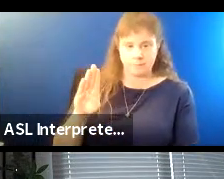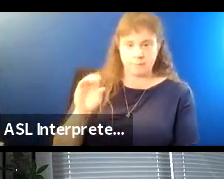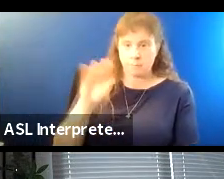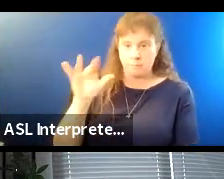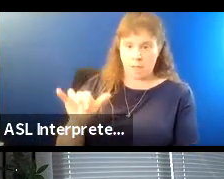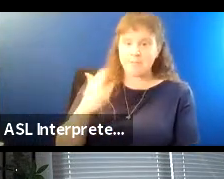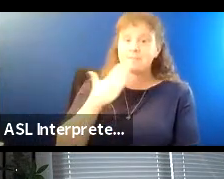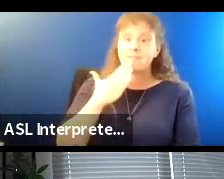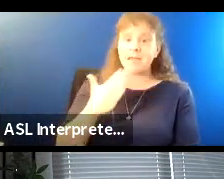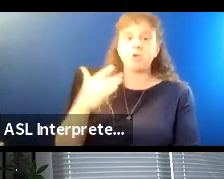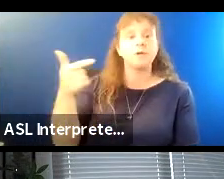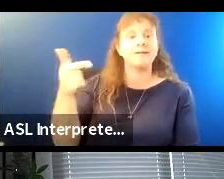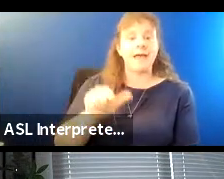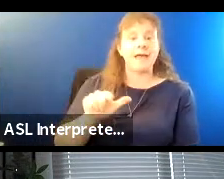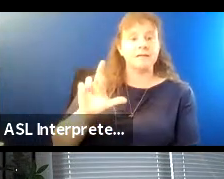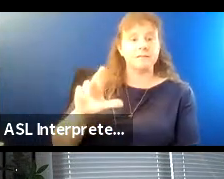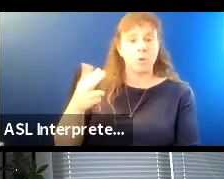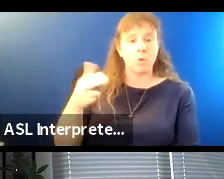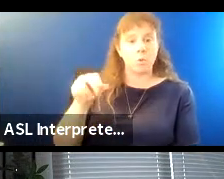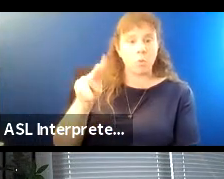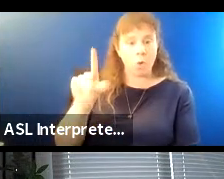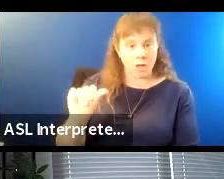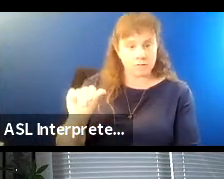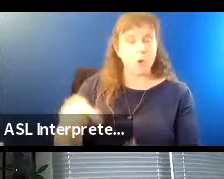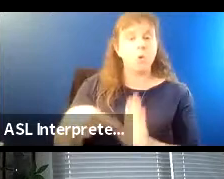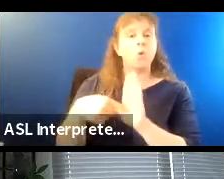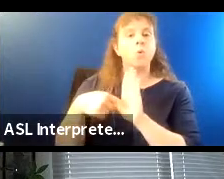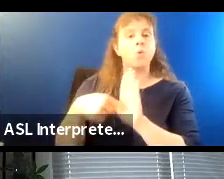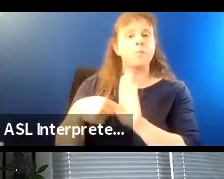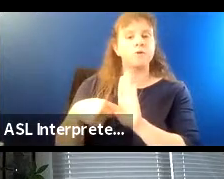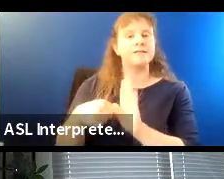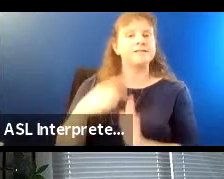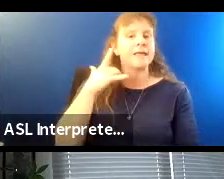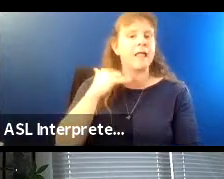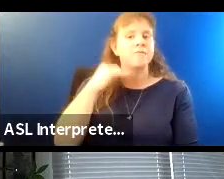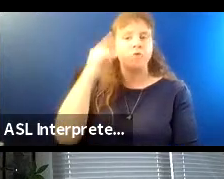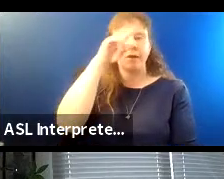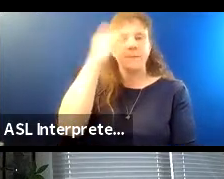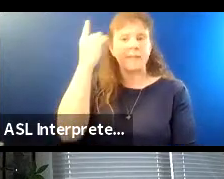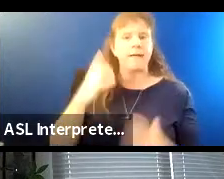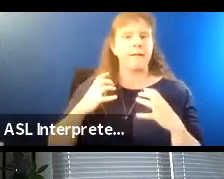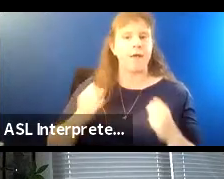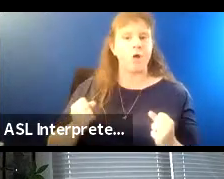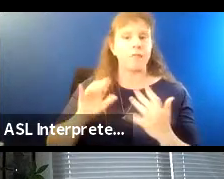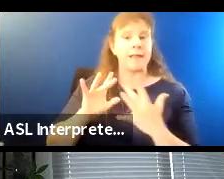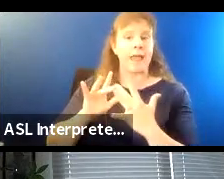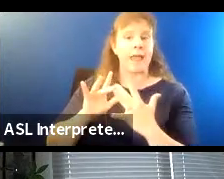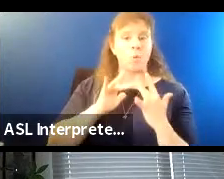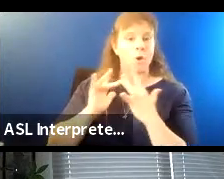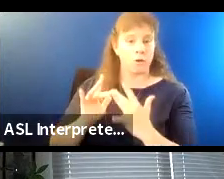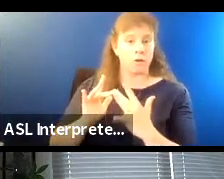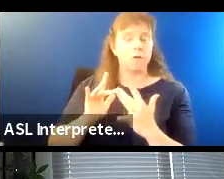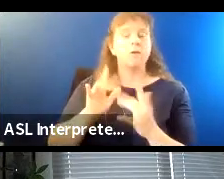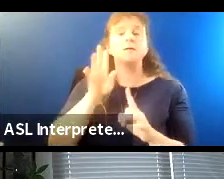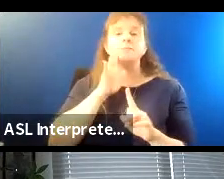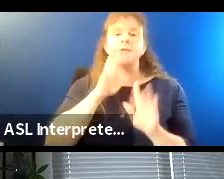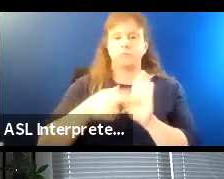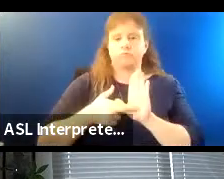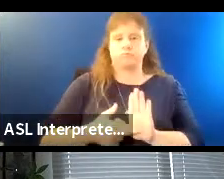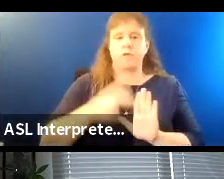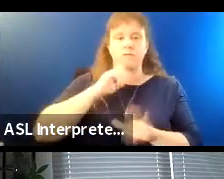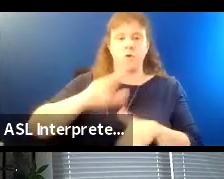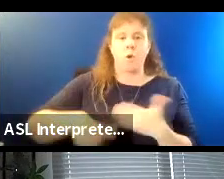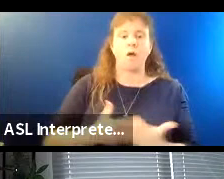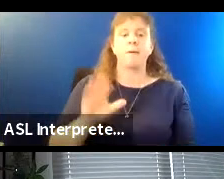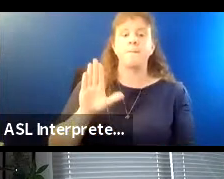to Rhonda Smith, who represents on CVAC, the California Black Health Network, speaking on behalf of all of the BIPOC